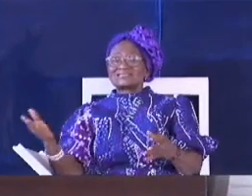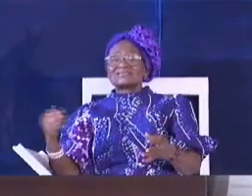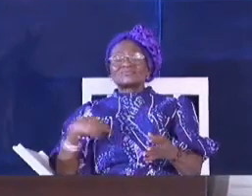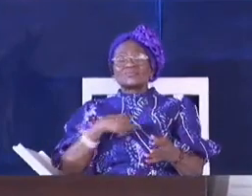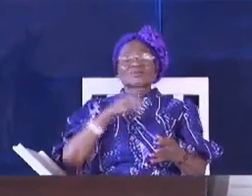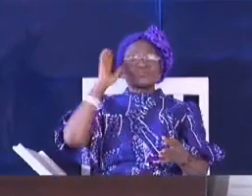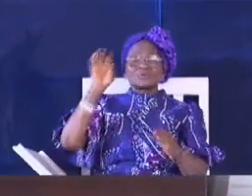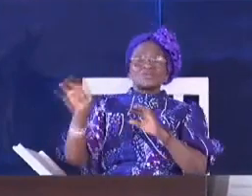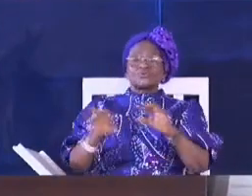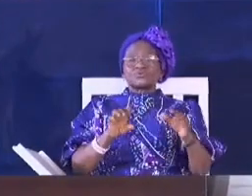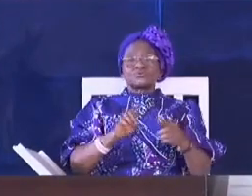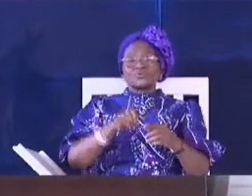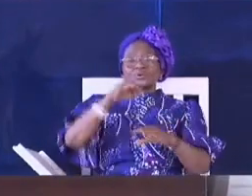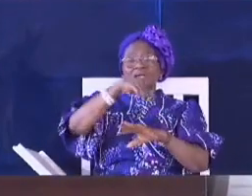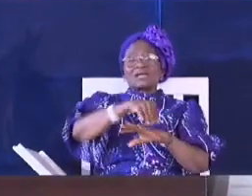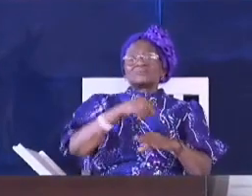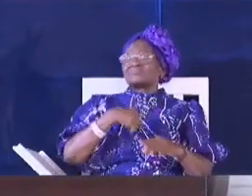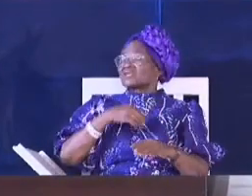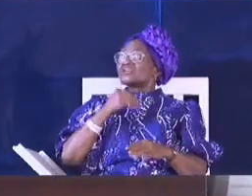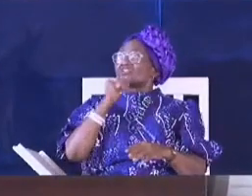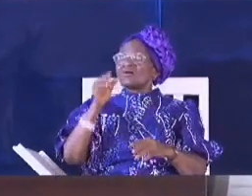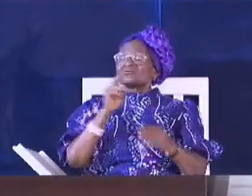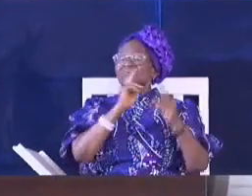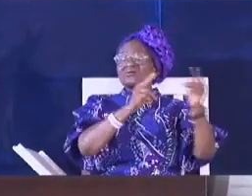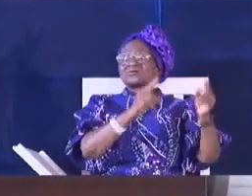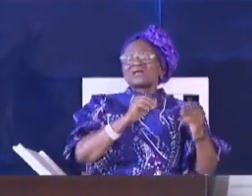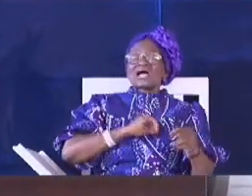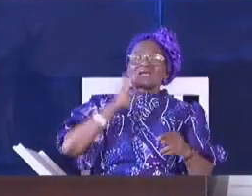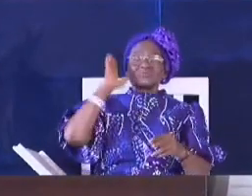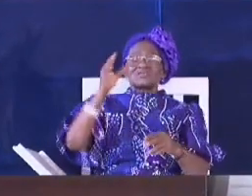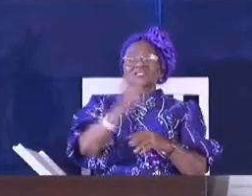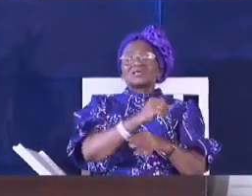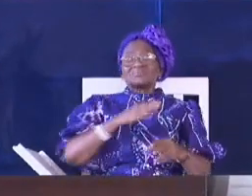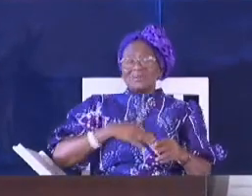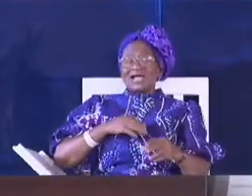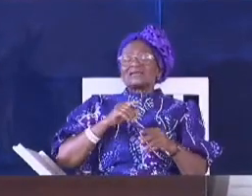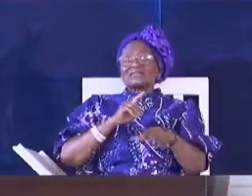hurry. I'm going to take my time tonight.